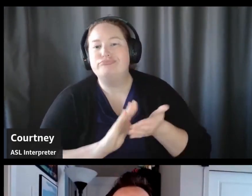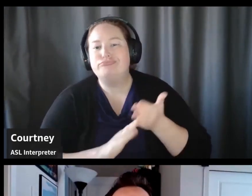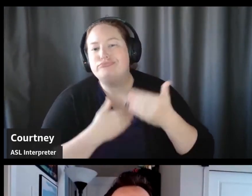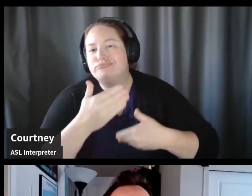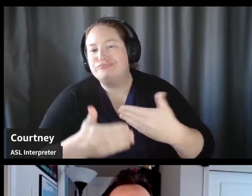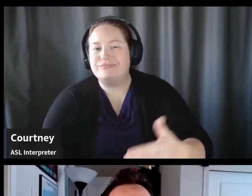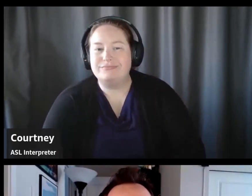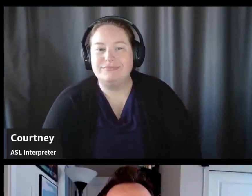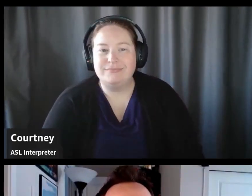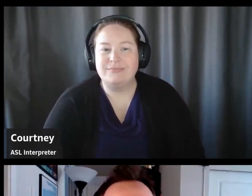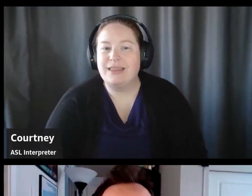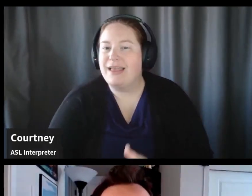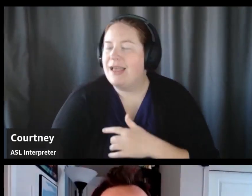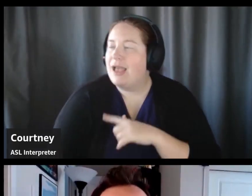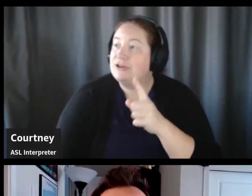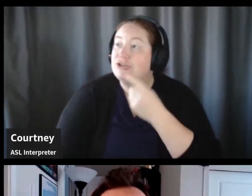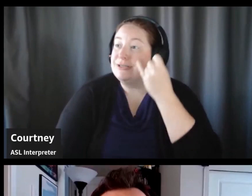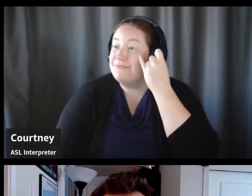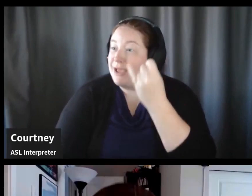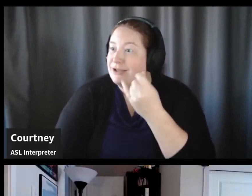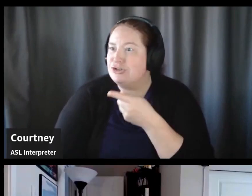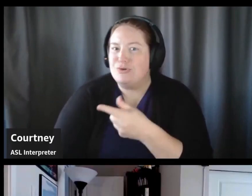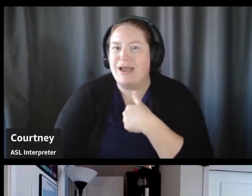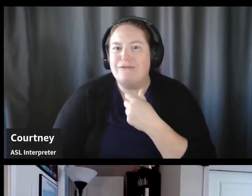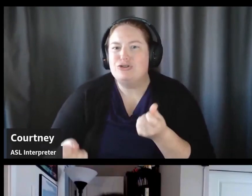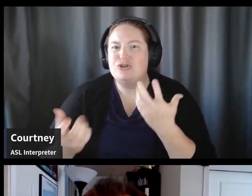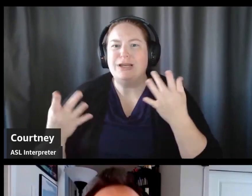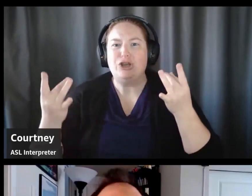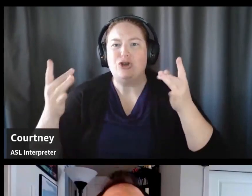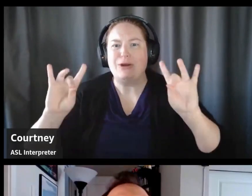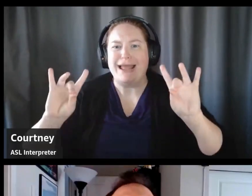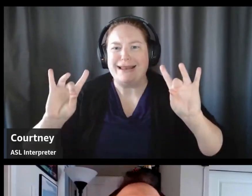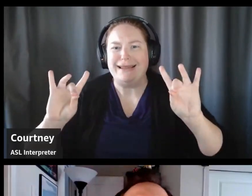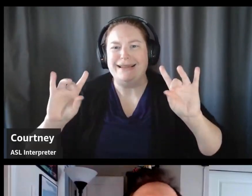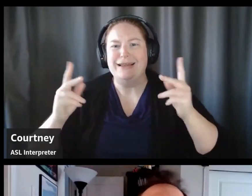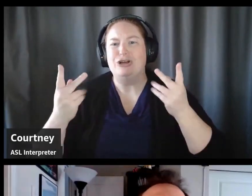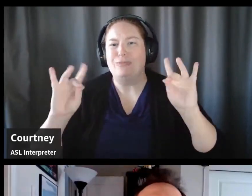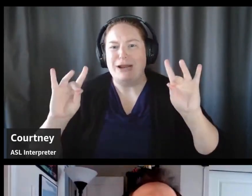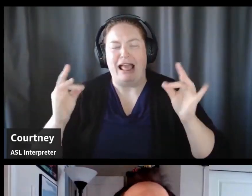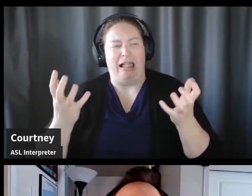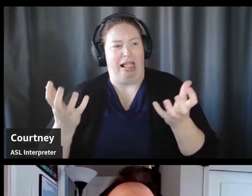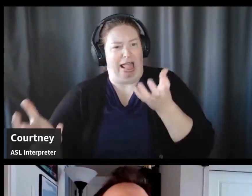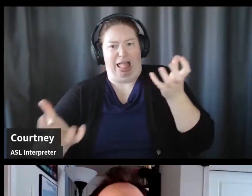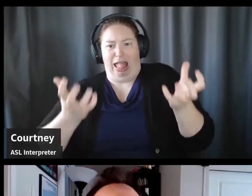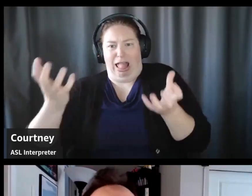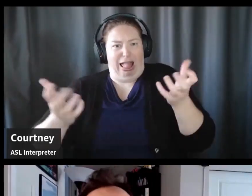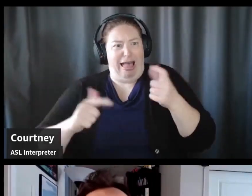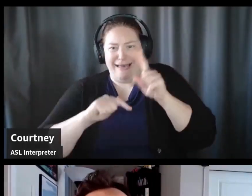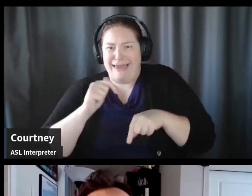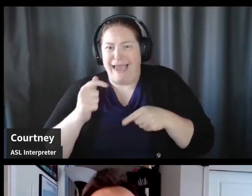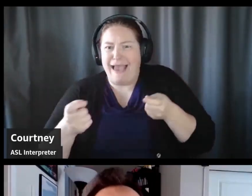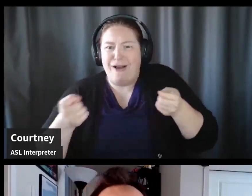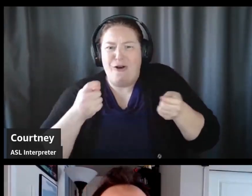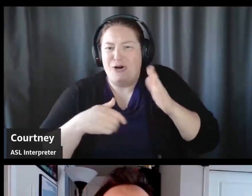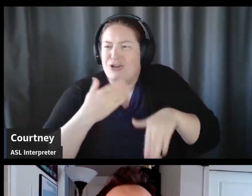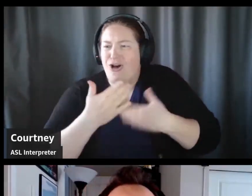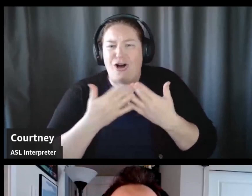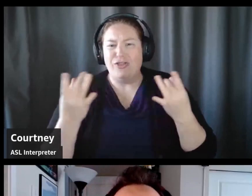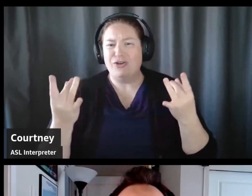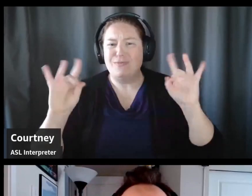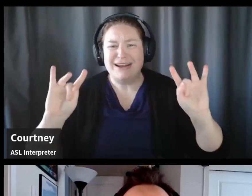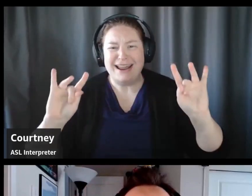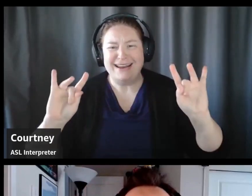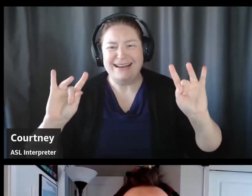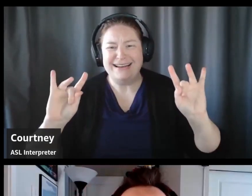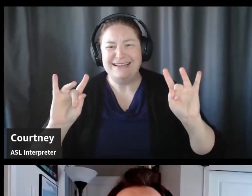just imagine you holding like too many Kubernetes clusters in your hands. I can't hold all these Kubernetes clusters. There's got